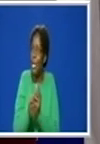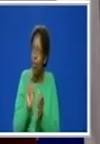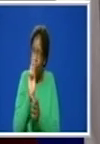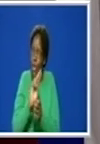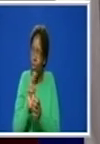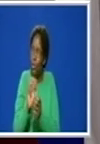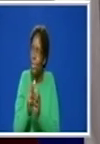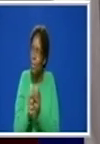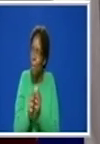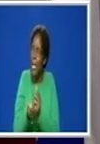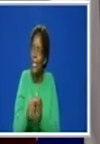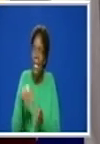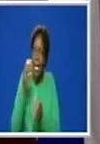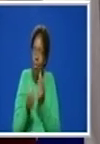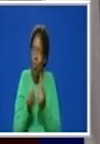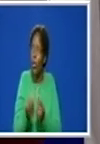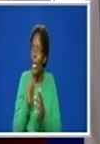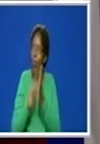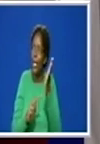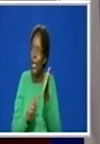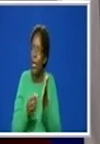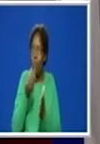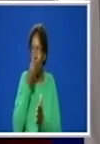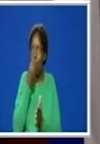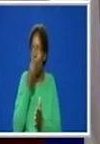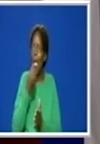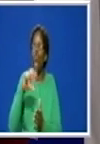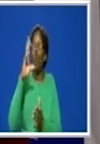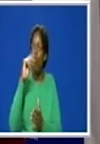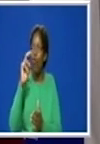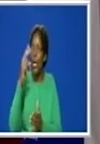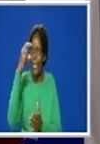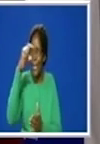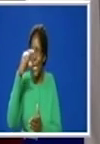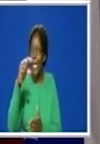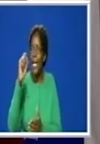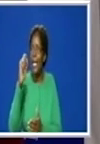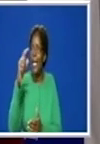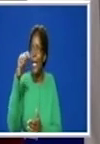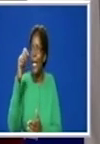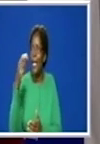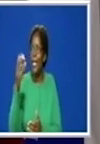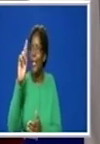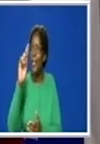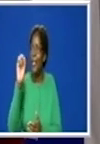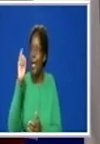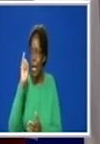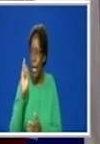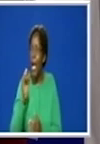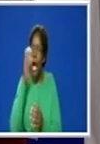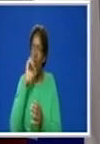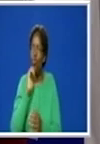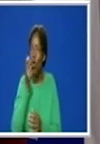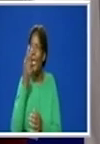in cooking what? Food. Githeri. Mm. Yes. I don't like githeri.